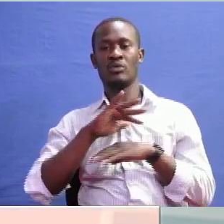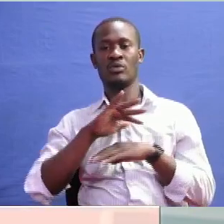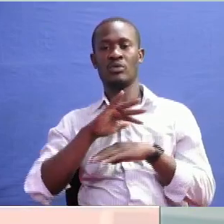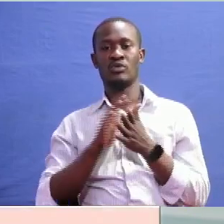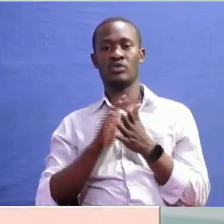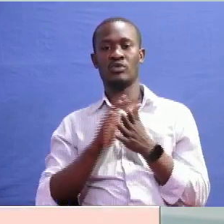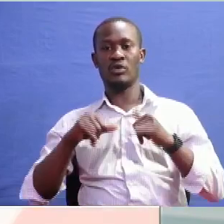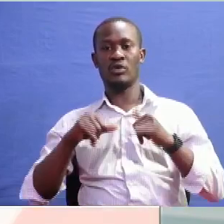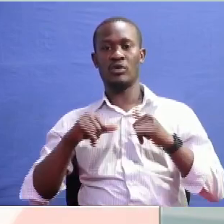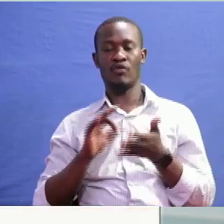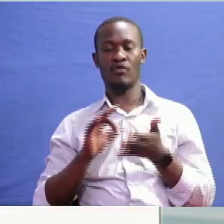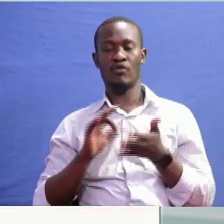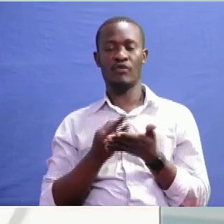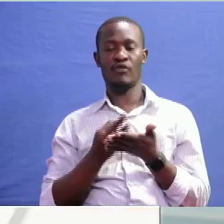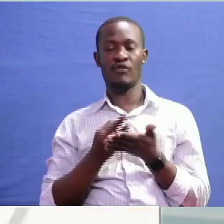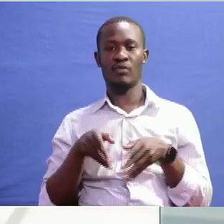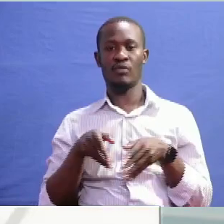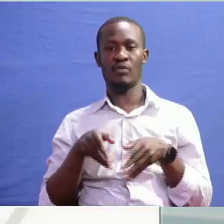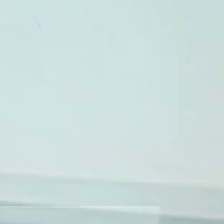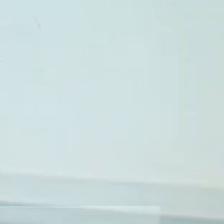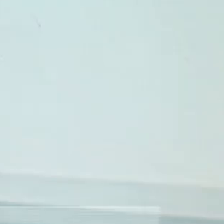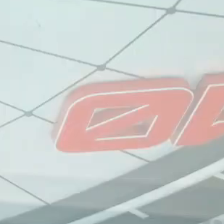new funding model. See you in a bit.